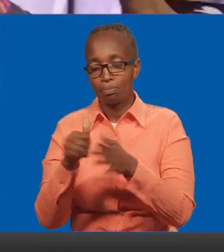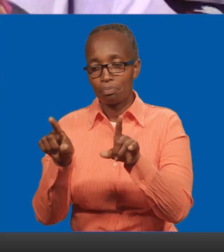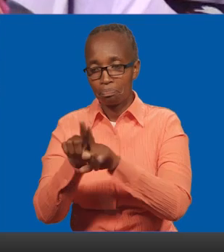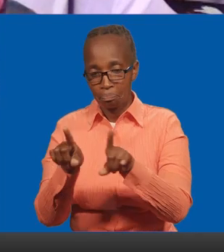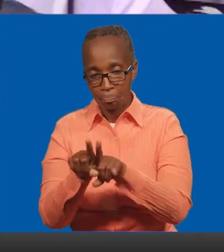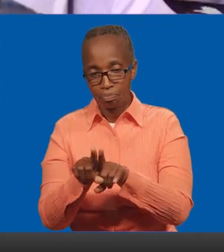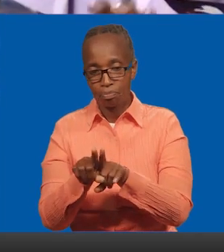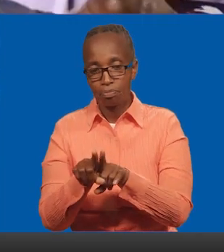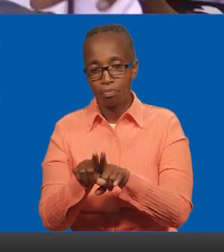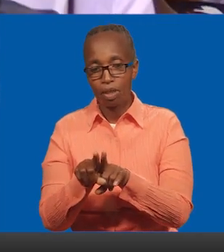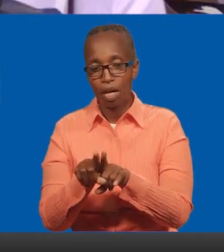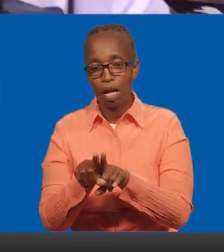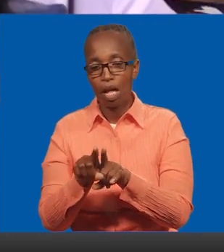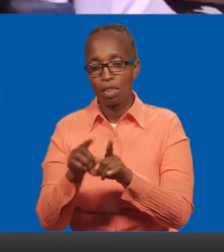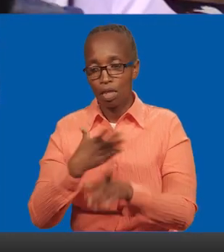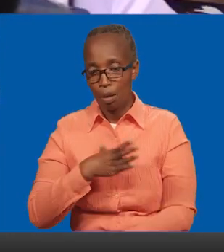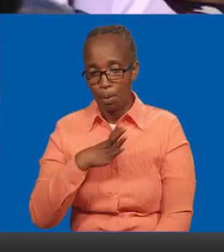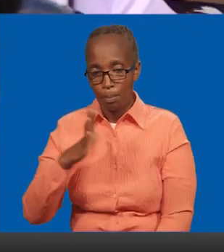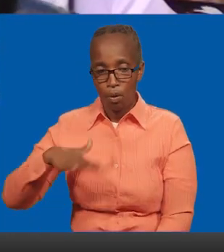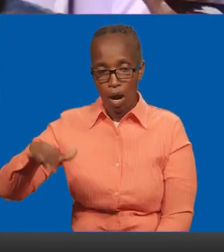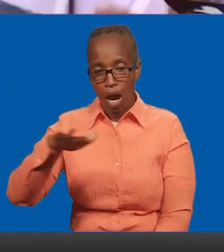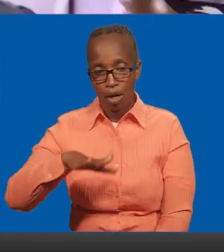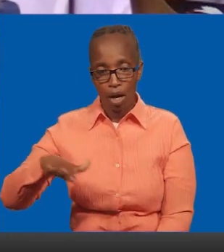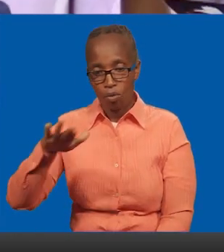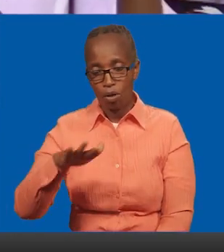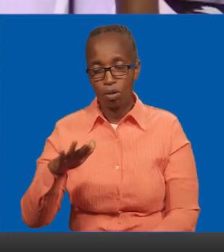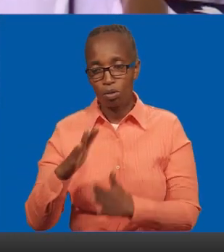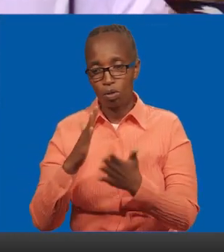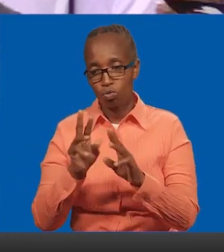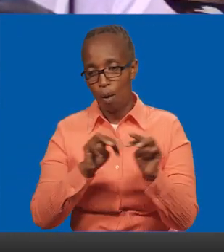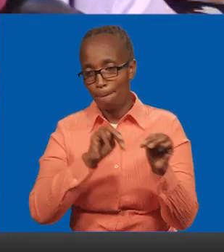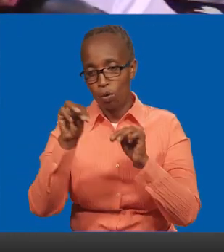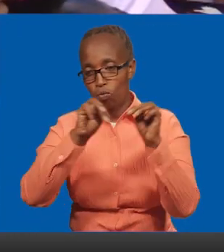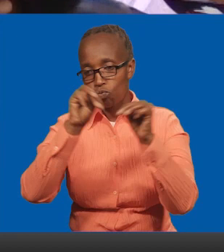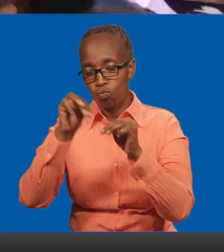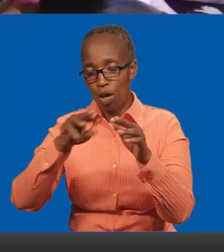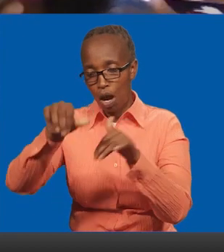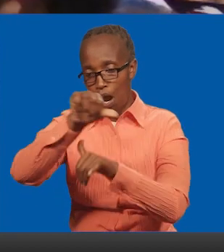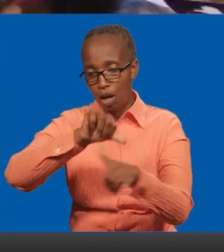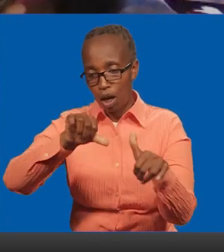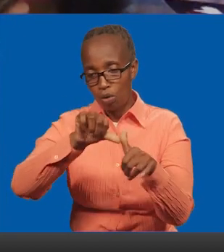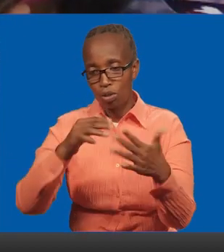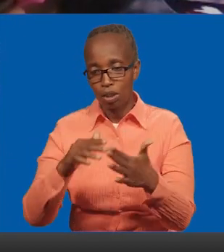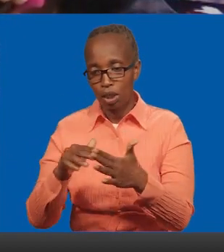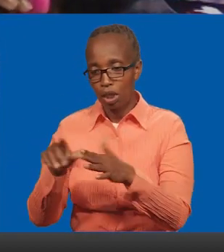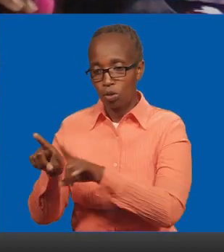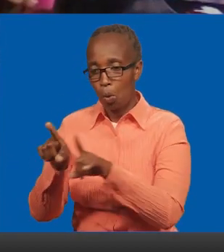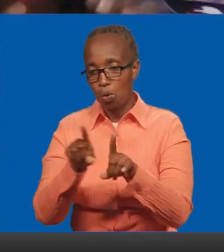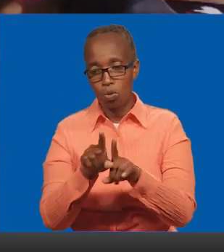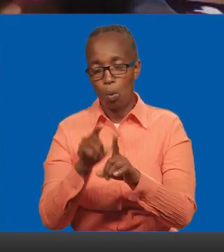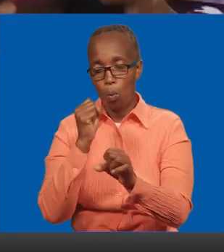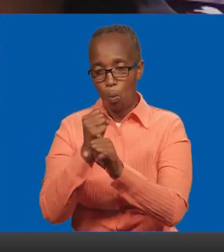really help even the congregation, the people around them, to really navigate through the